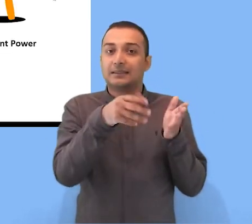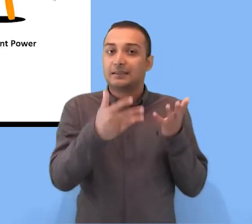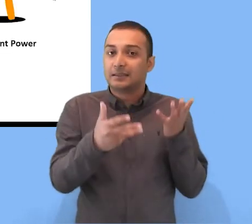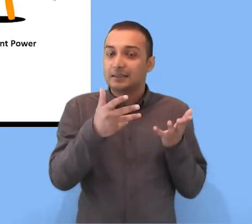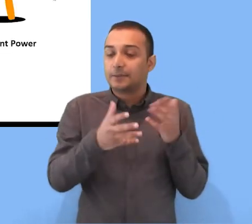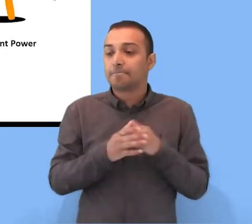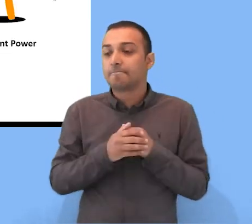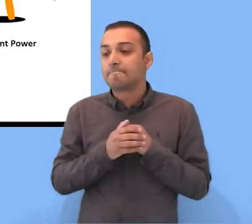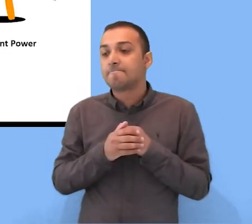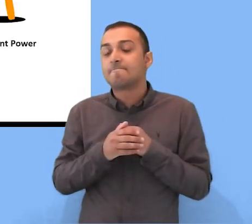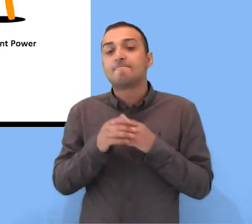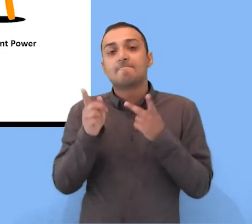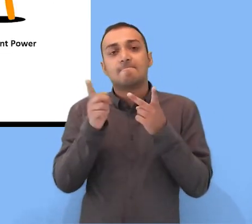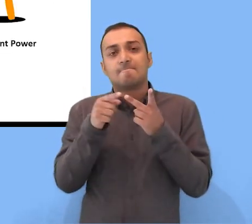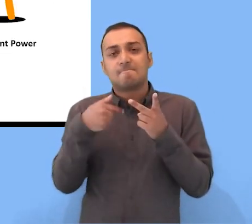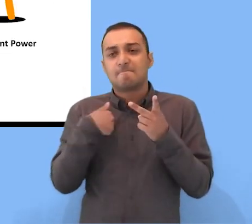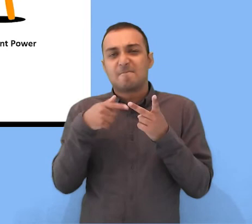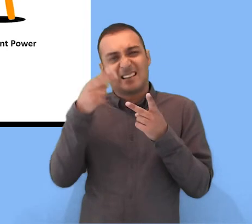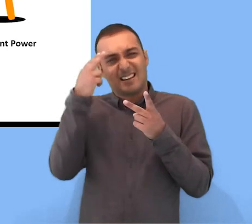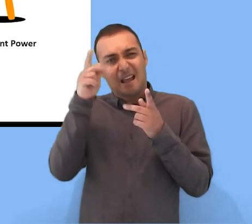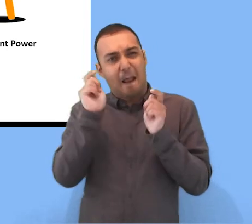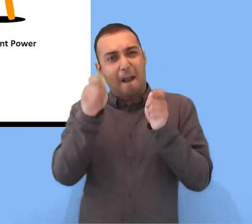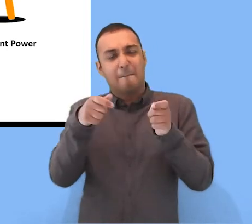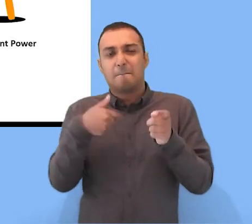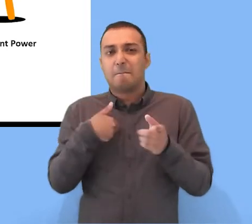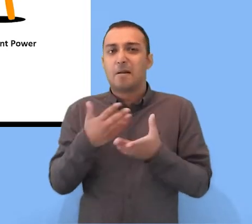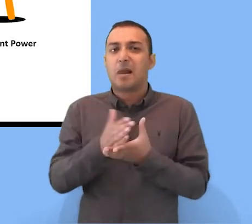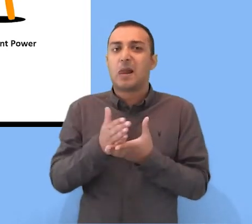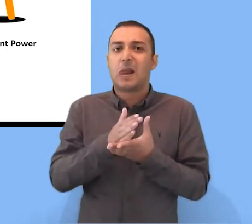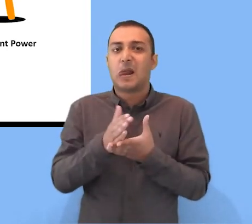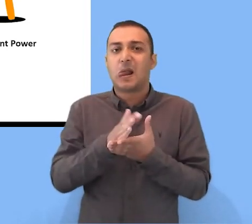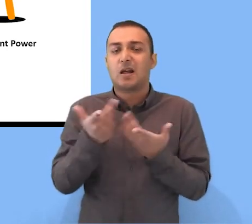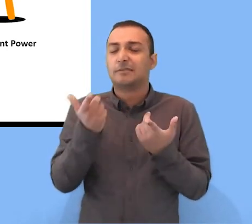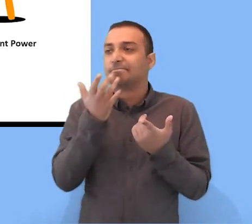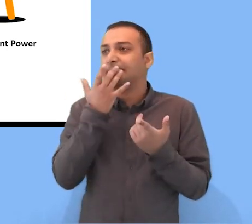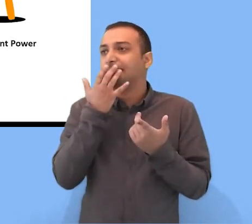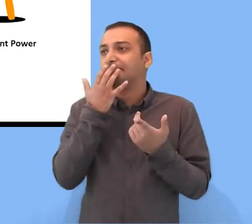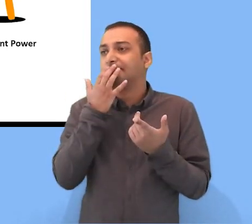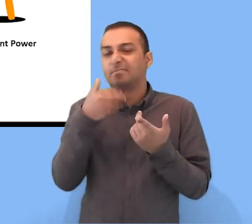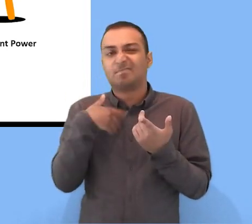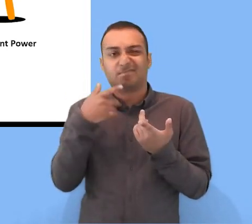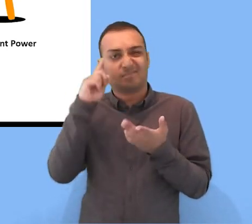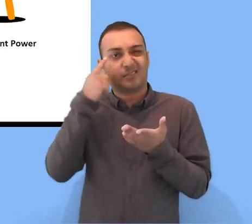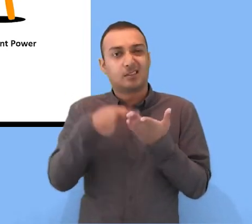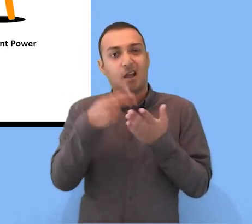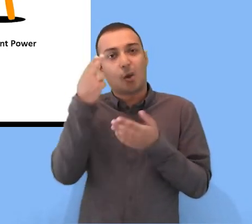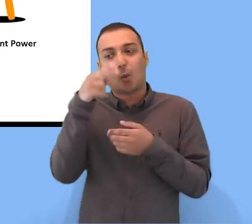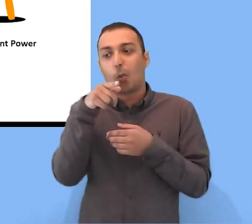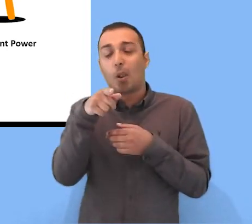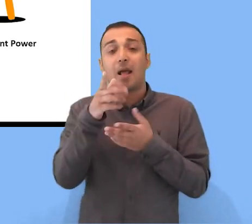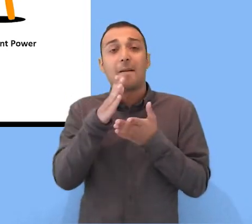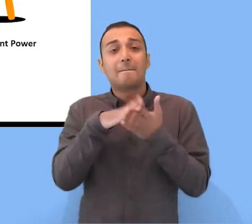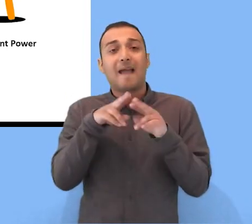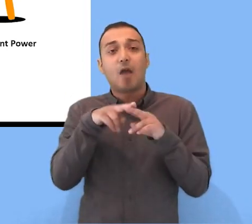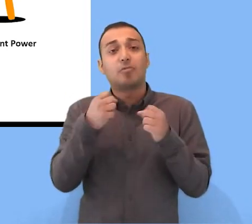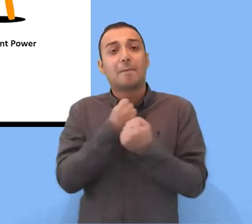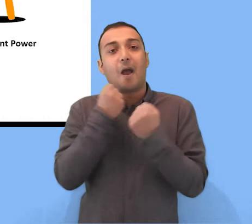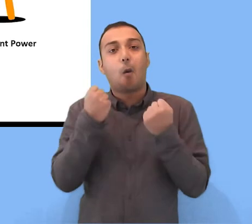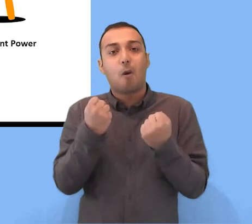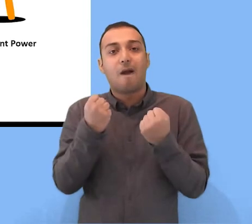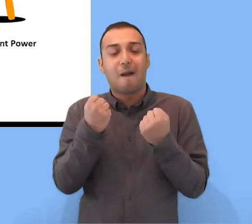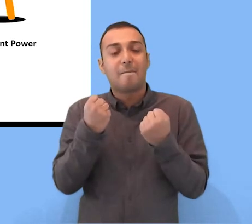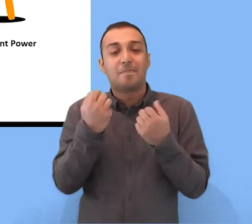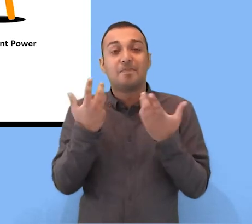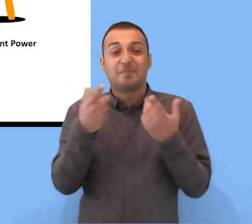Secondly, I wasn't really sure exactly what to call this, but parent power. As Janet will mention, education is more than